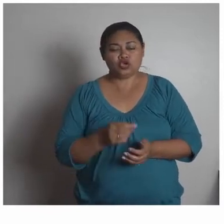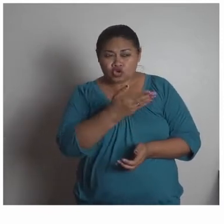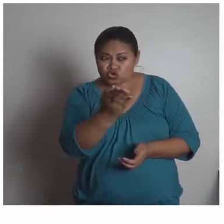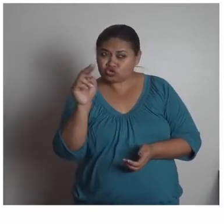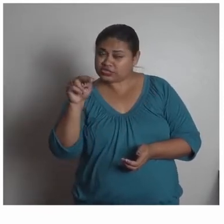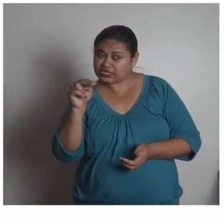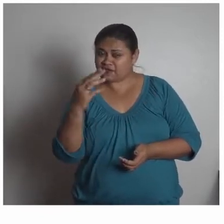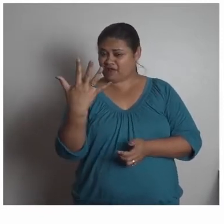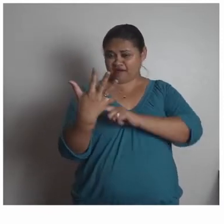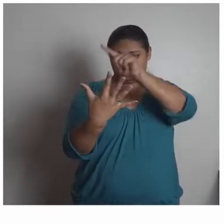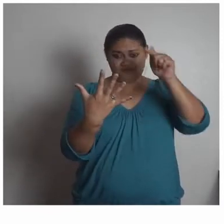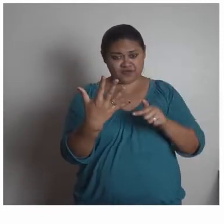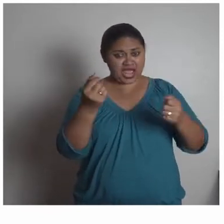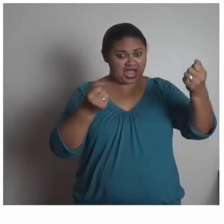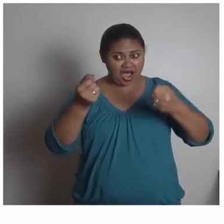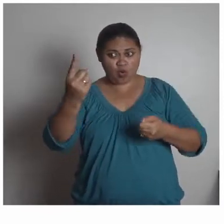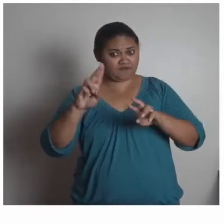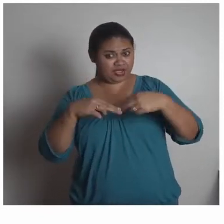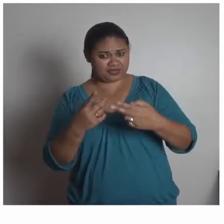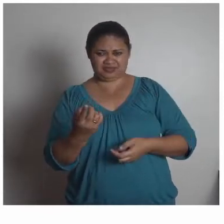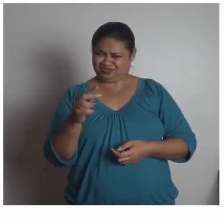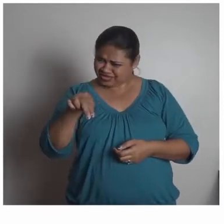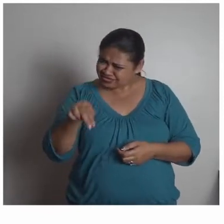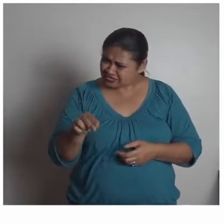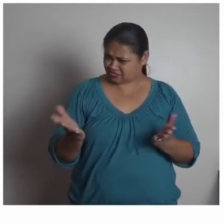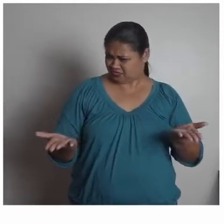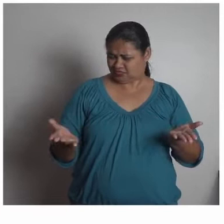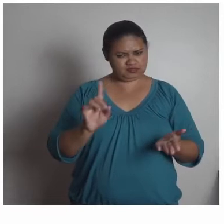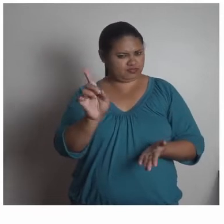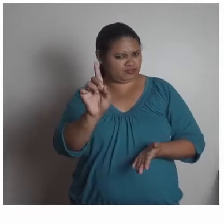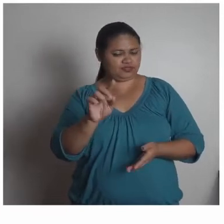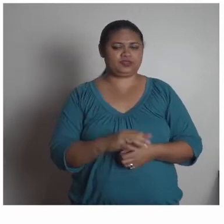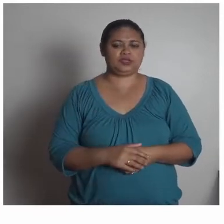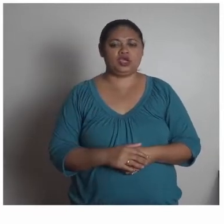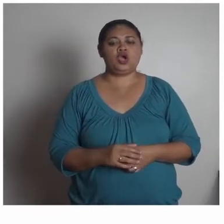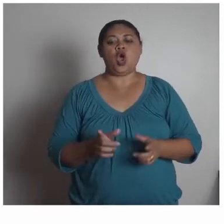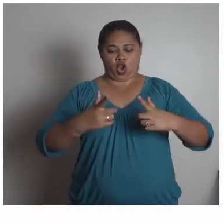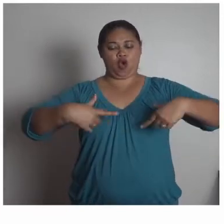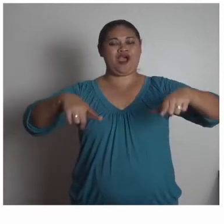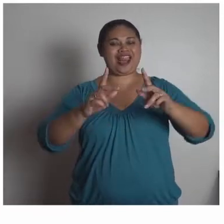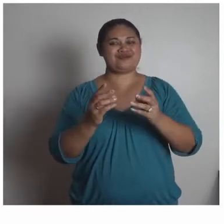excess. Do you need 5 cars within a family? Is that really what we require?